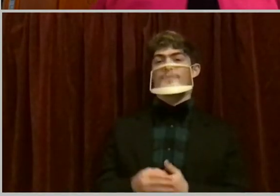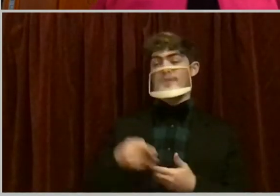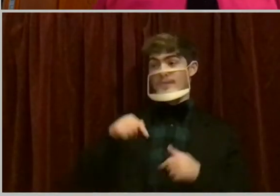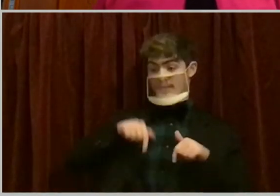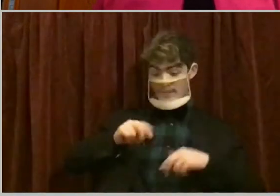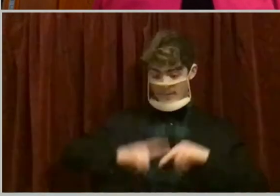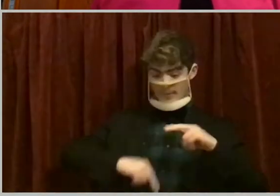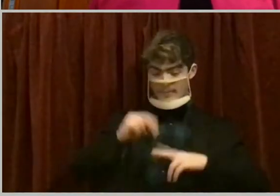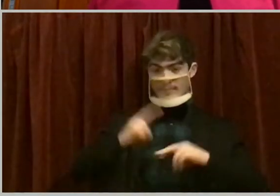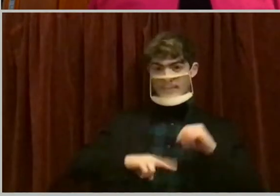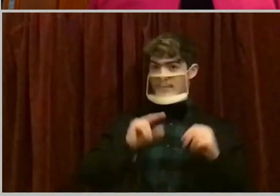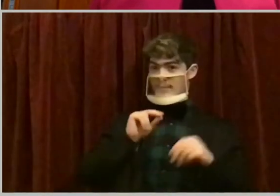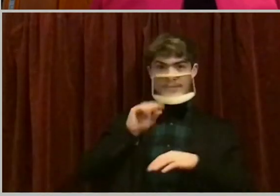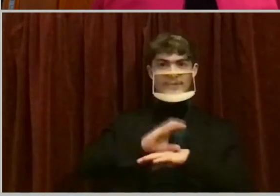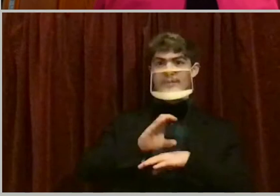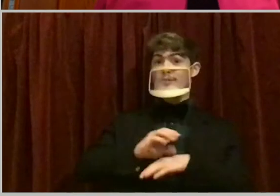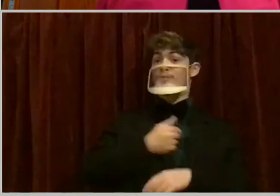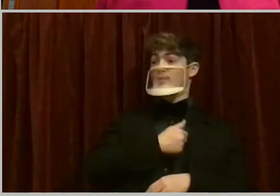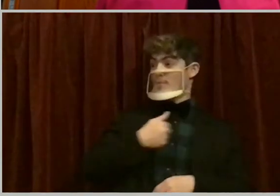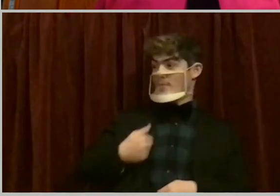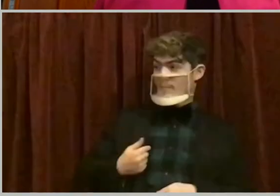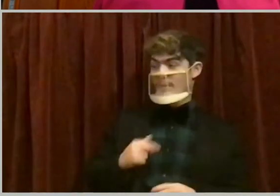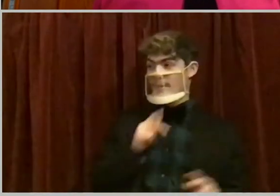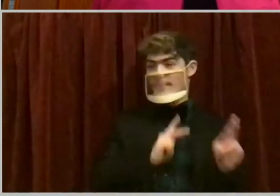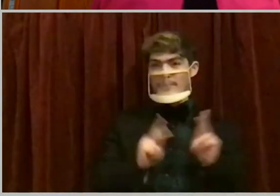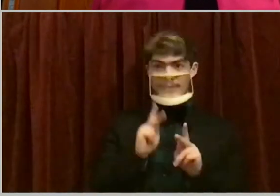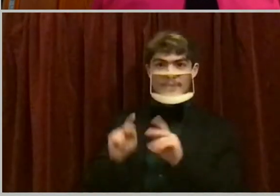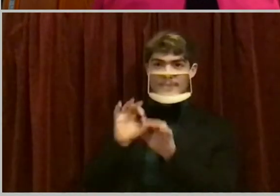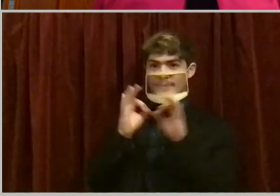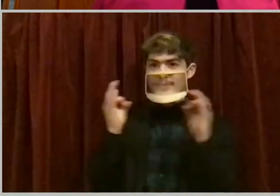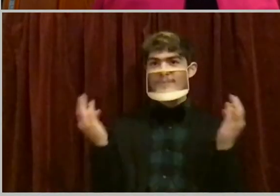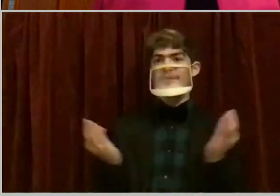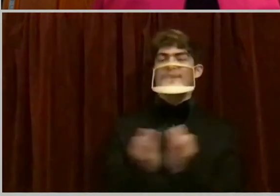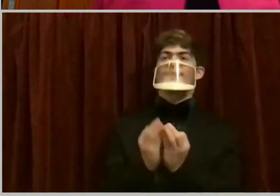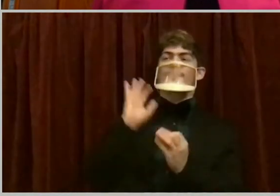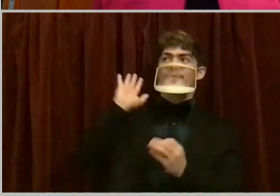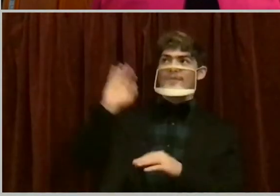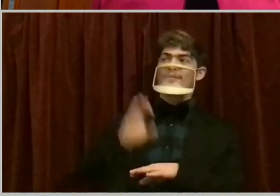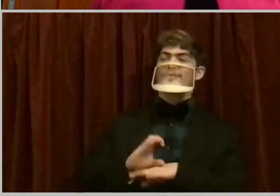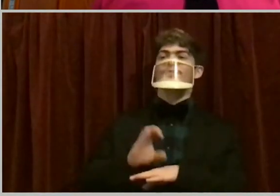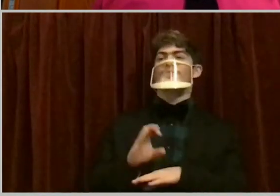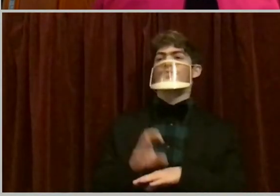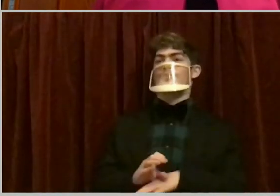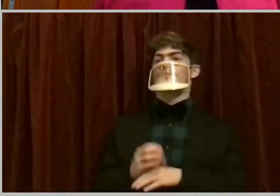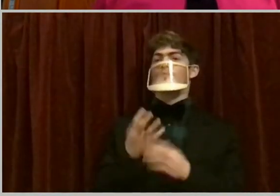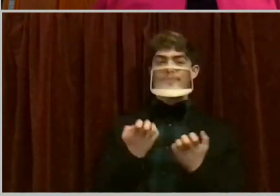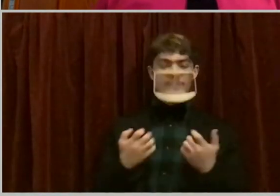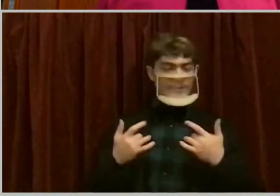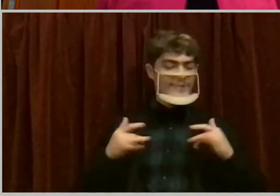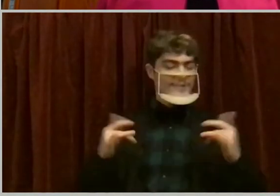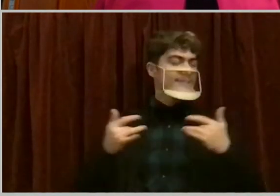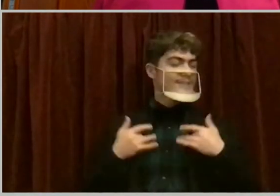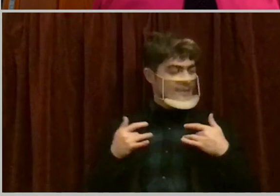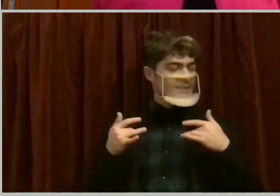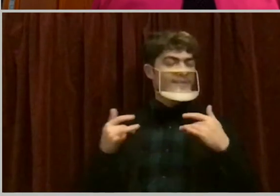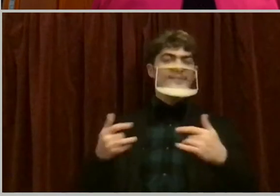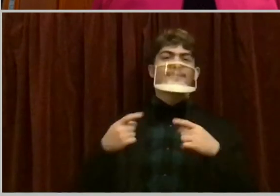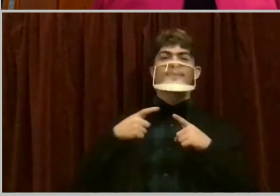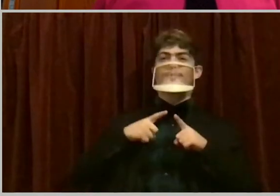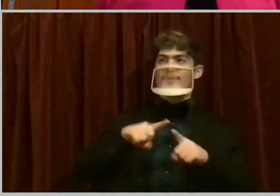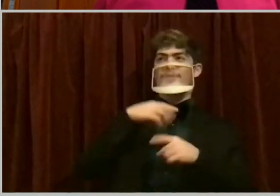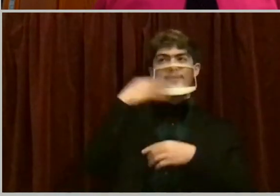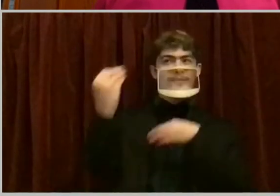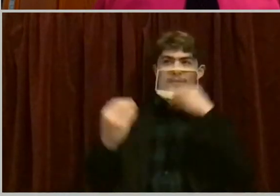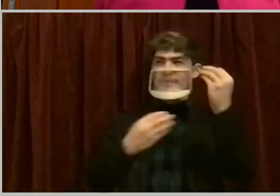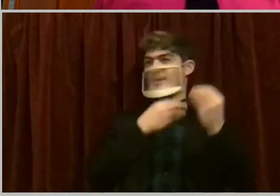are the church. Those men and women who have your spirit, we are the church. And as we dispense from these four walls, as we go out into this world, that we